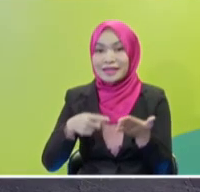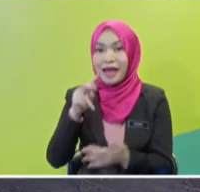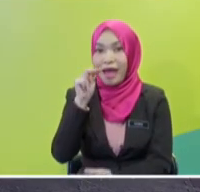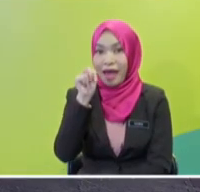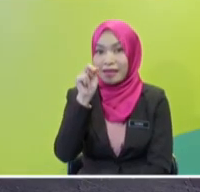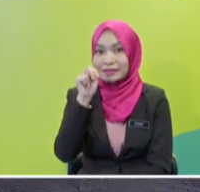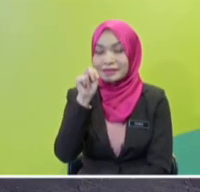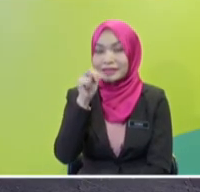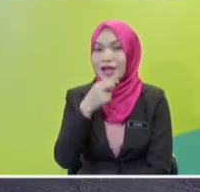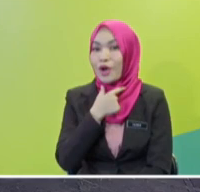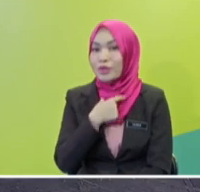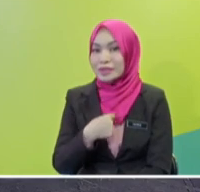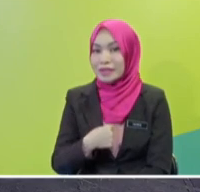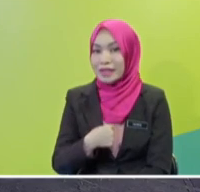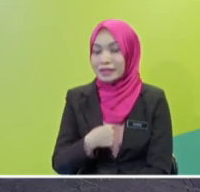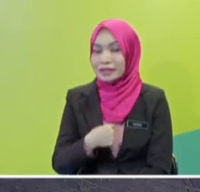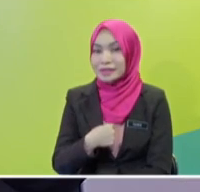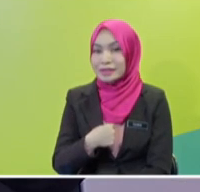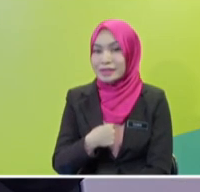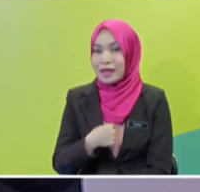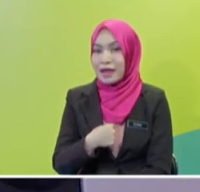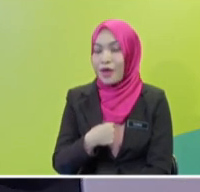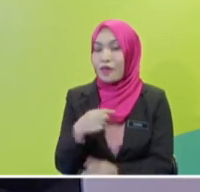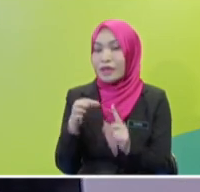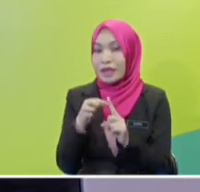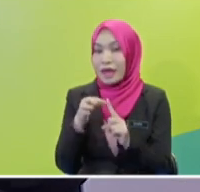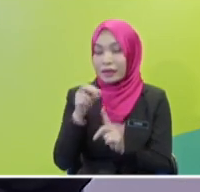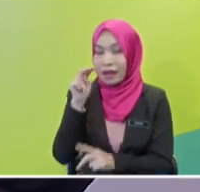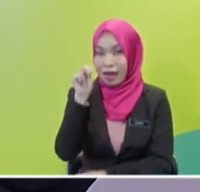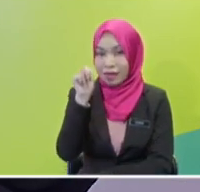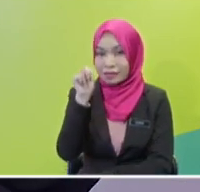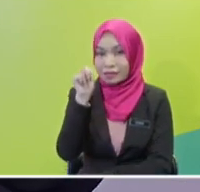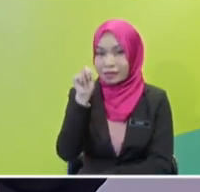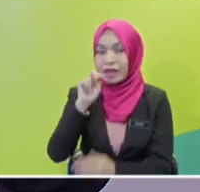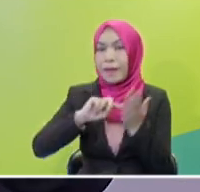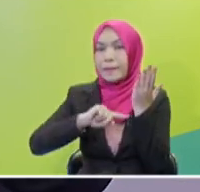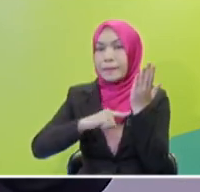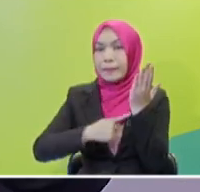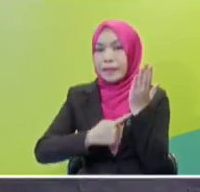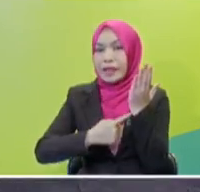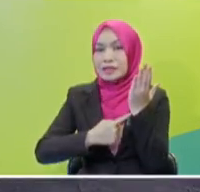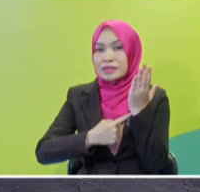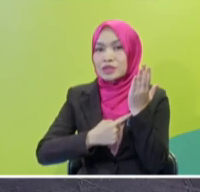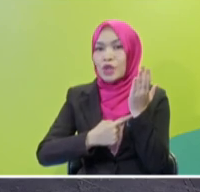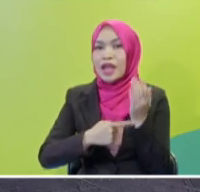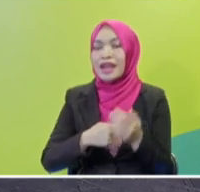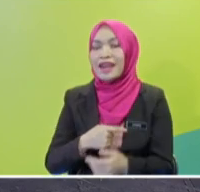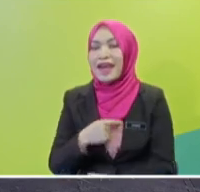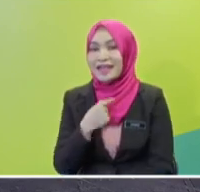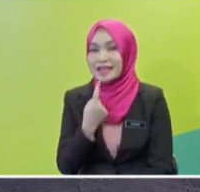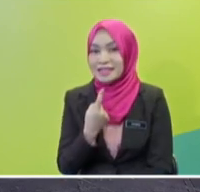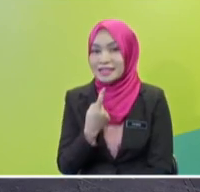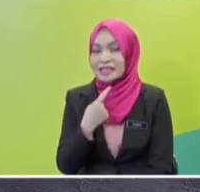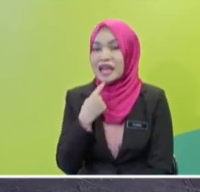also wearing a necklace. Oh, yes. So, necklace starts with the letter N. Necklace. Necklace.